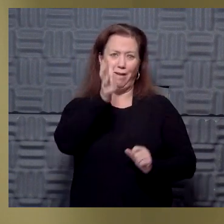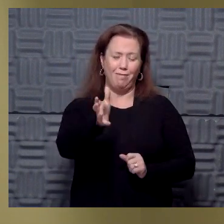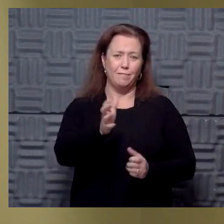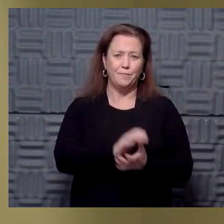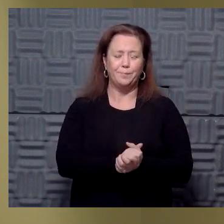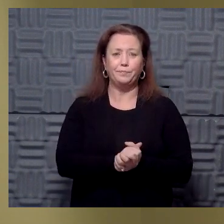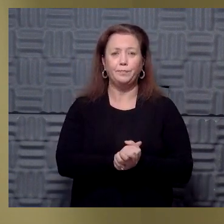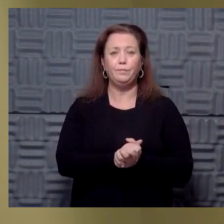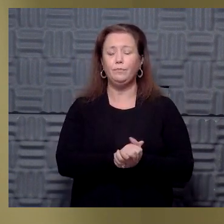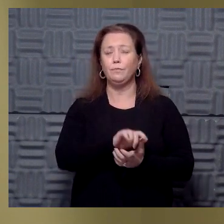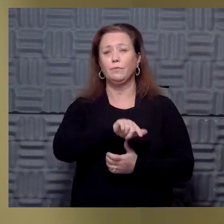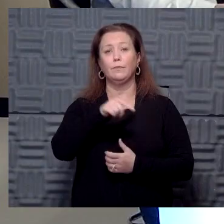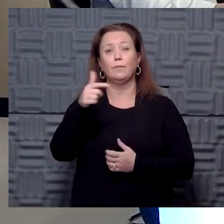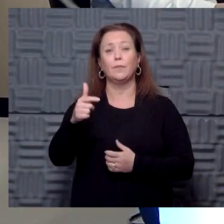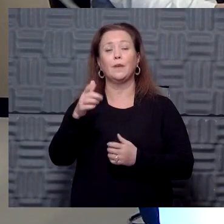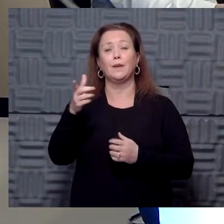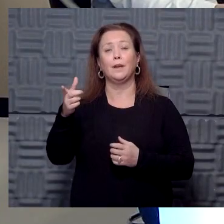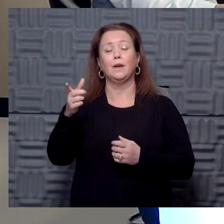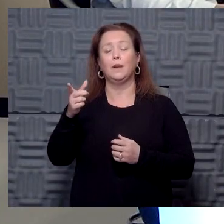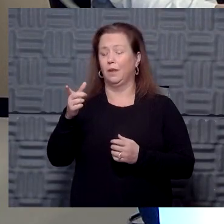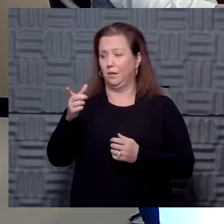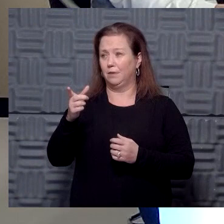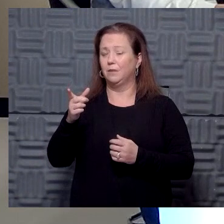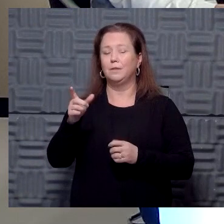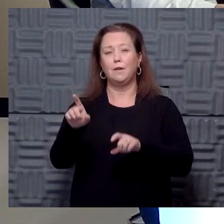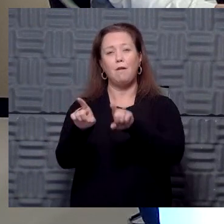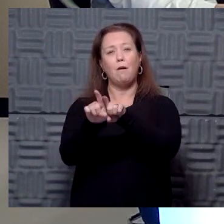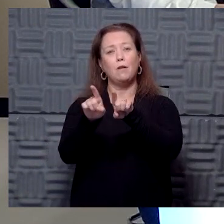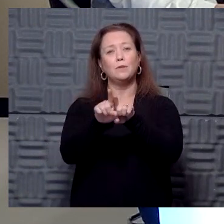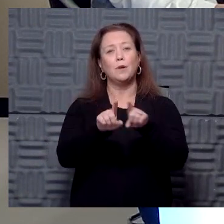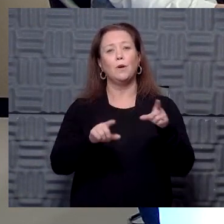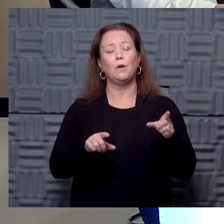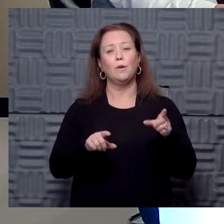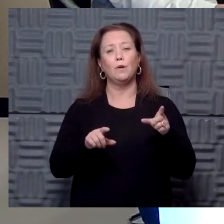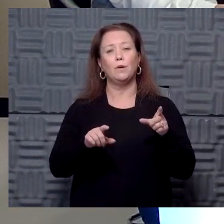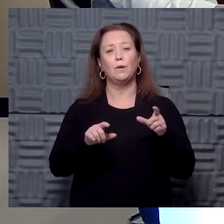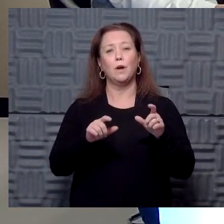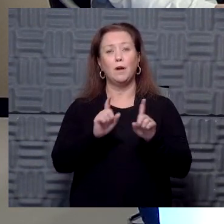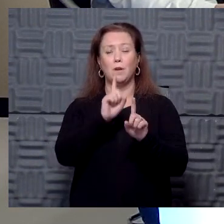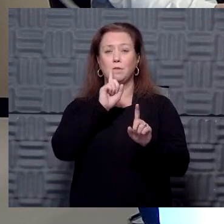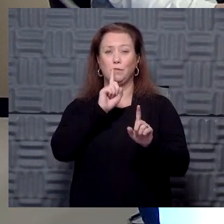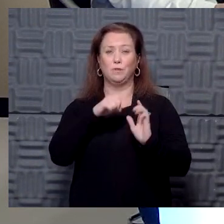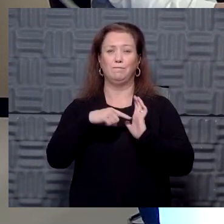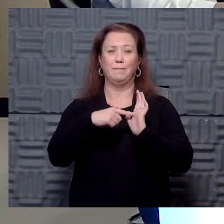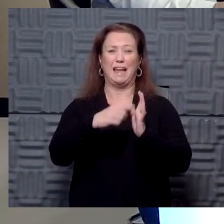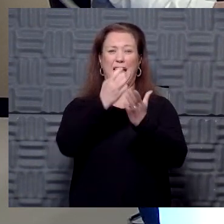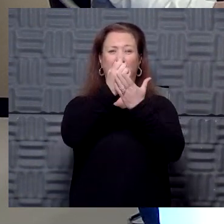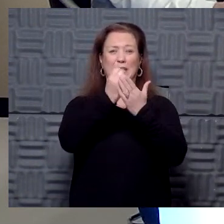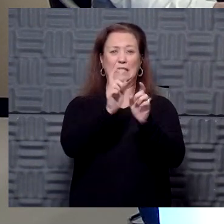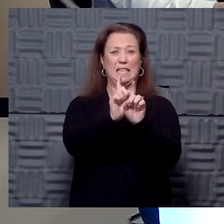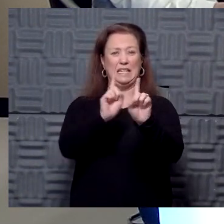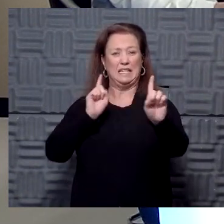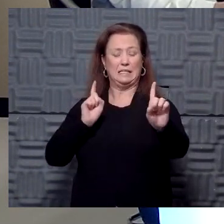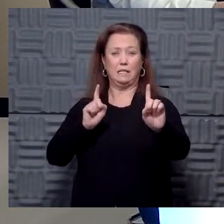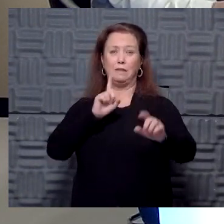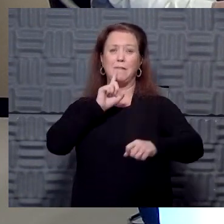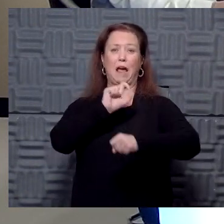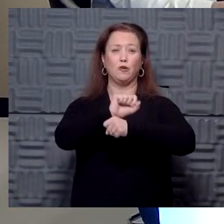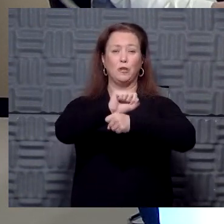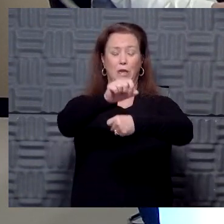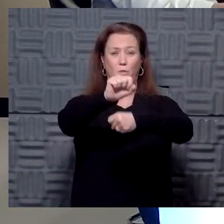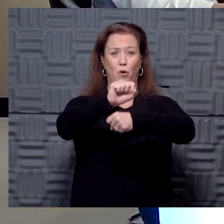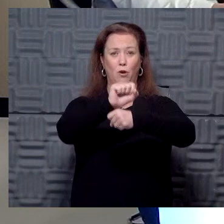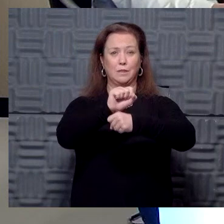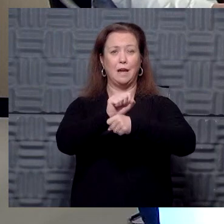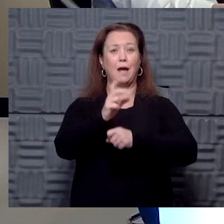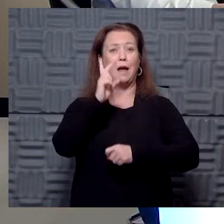that. You know, there's emerging evidence that the social distancing thing actually does work. There was an article I saw in the